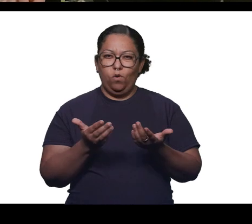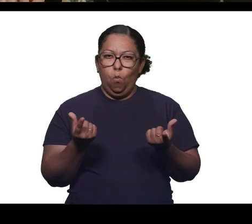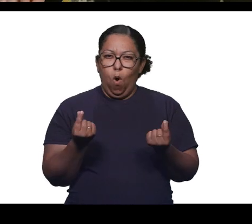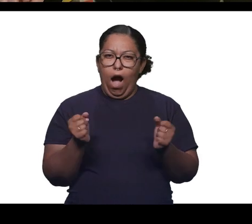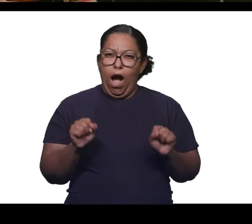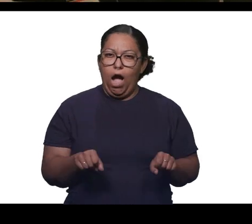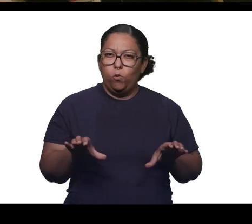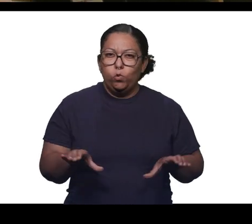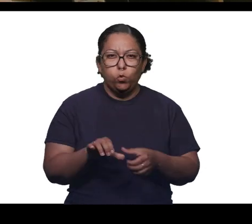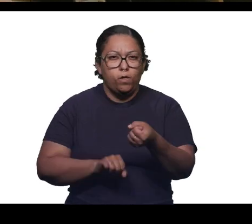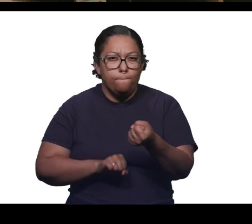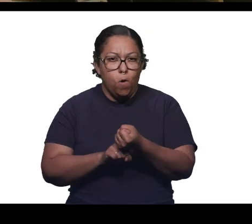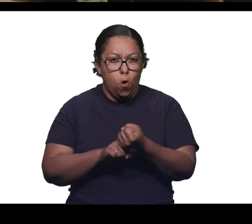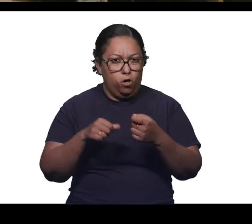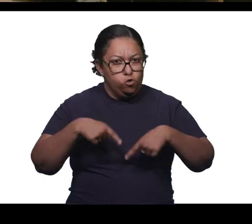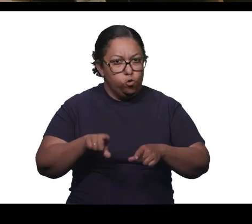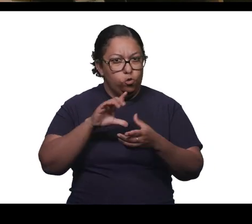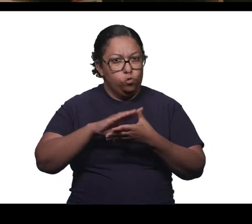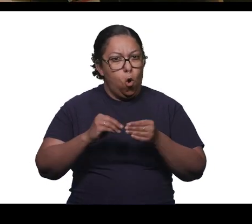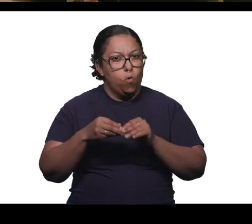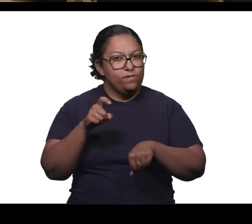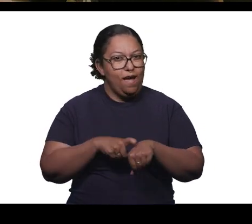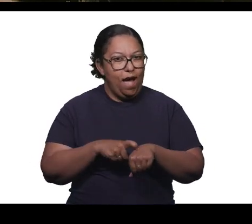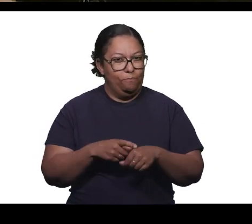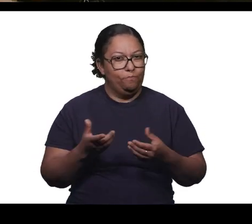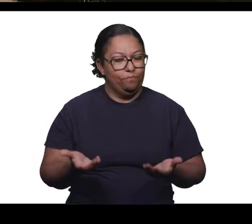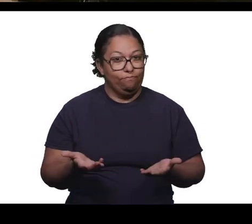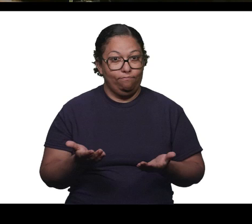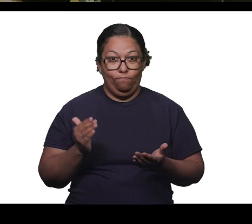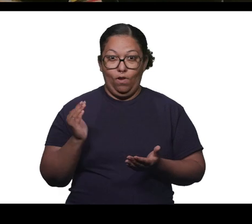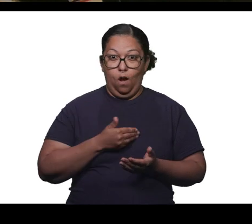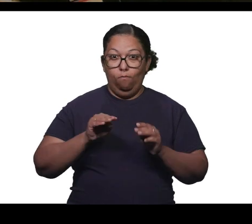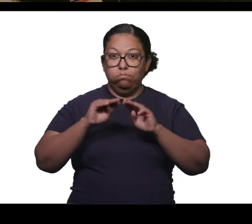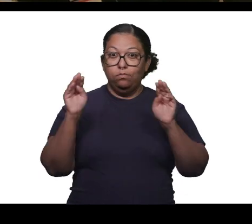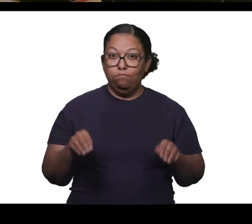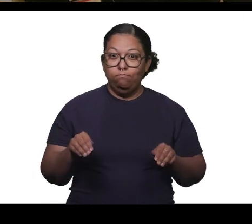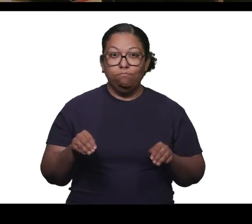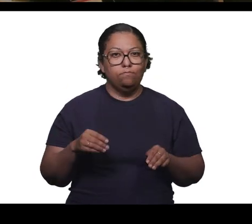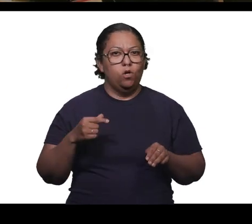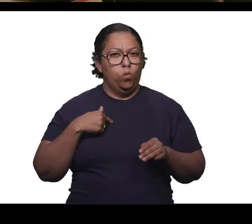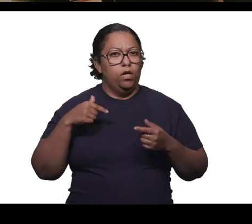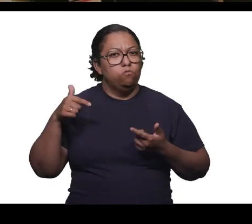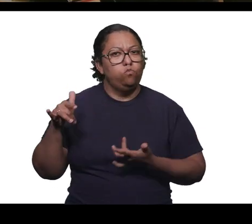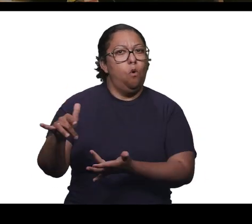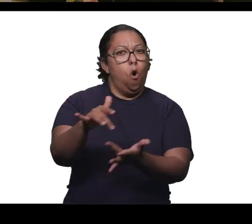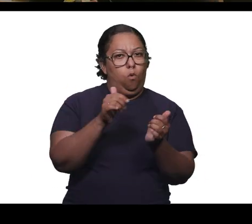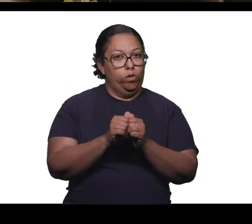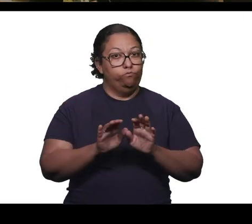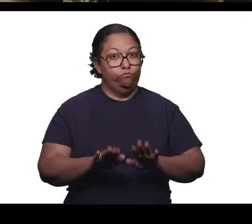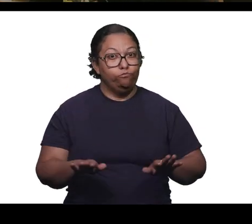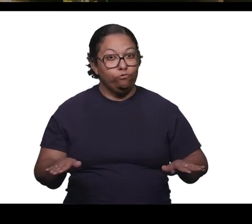that? So in our museum, when we are doing tours with children, this is a little unique picture. This